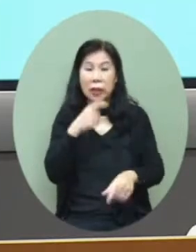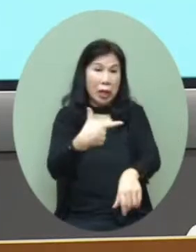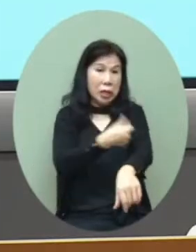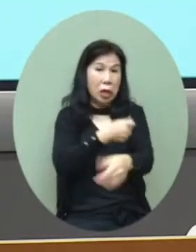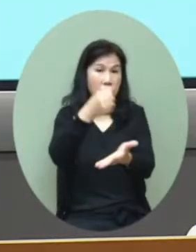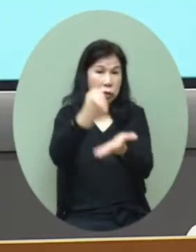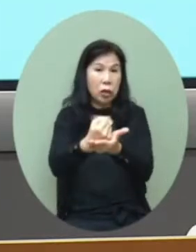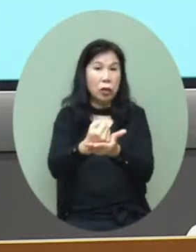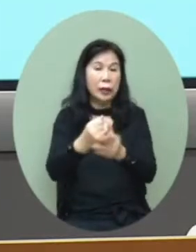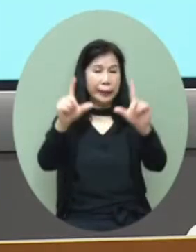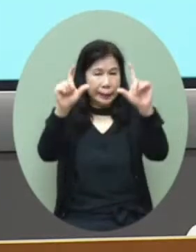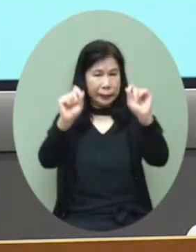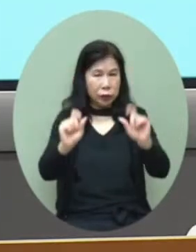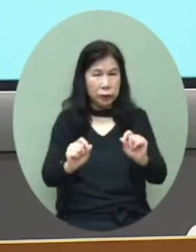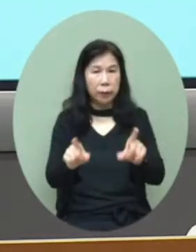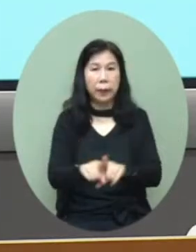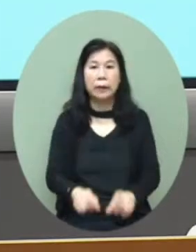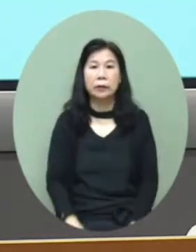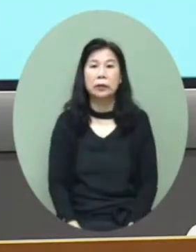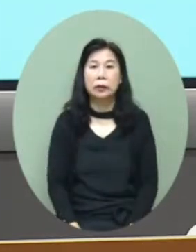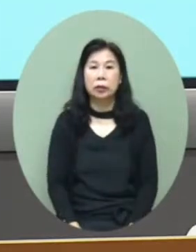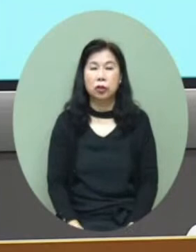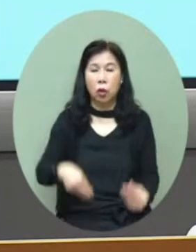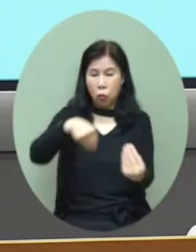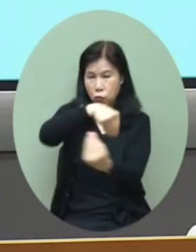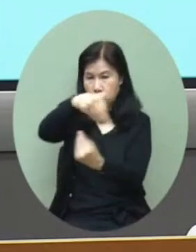We make use of the vaccine pass